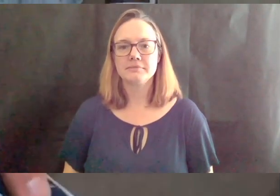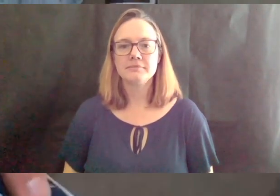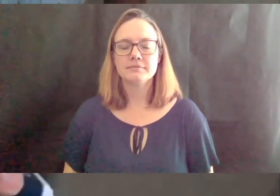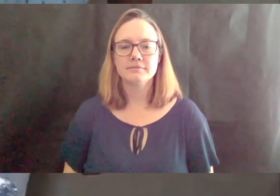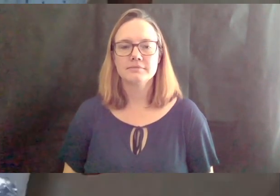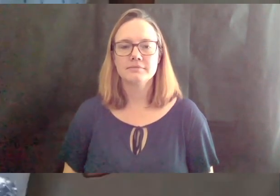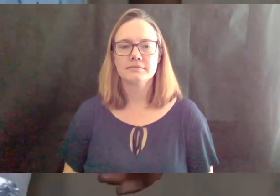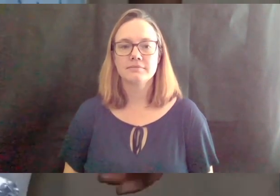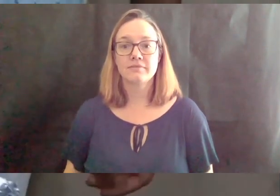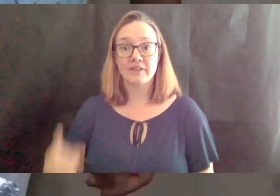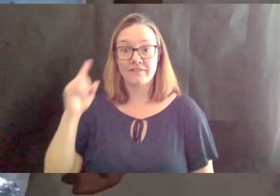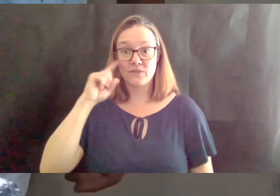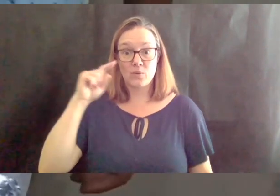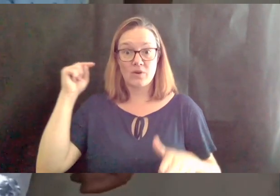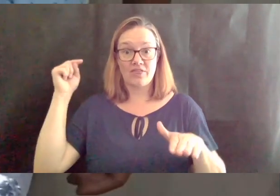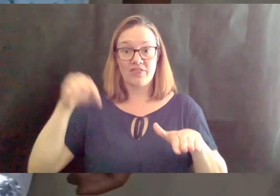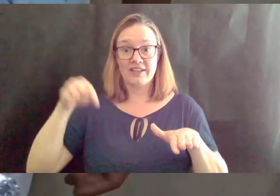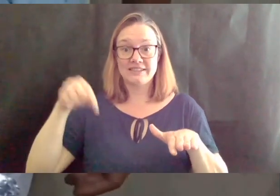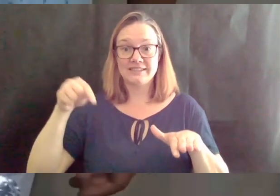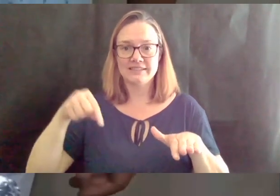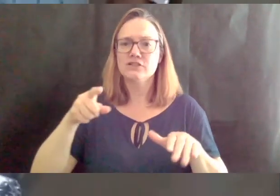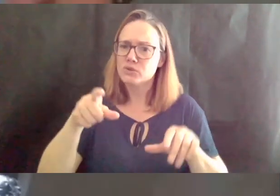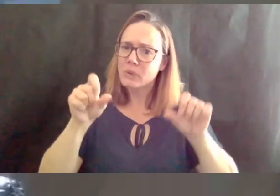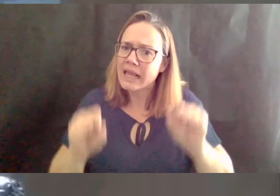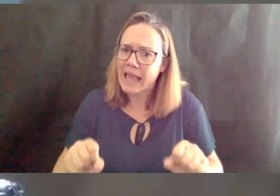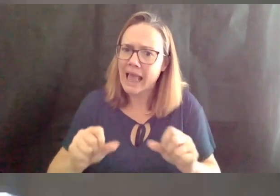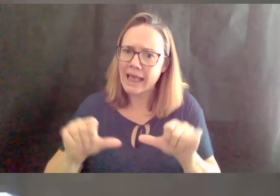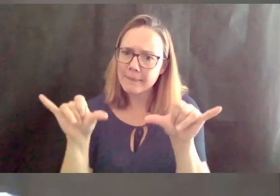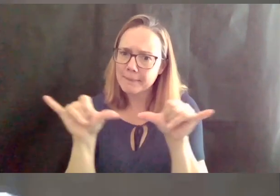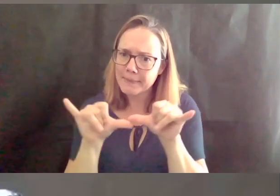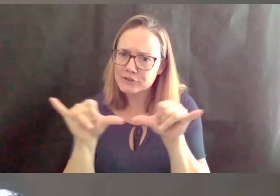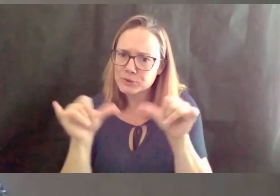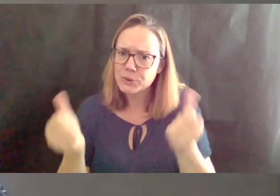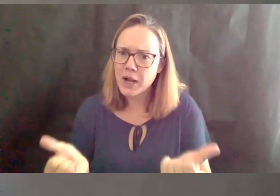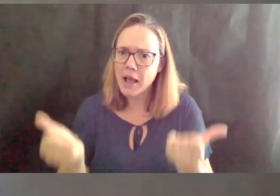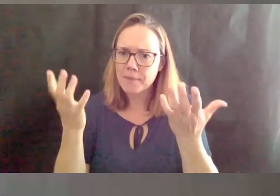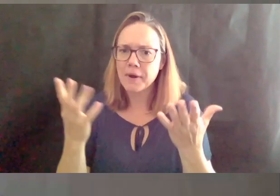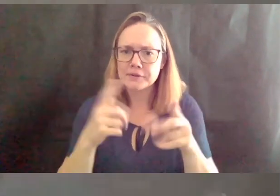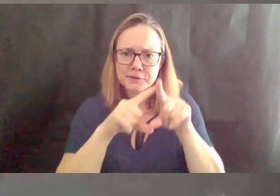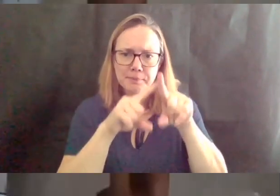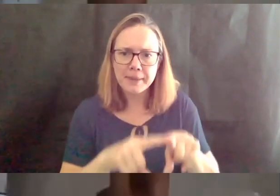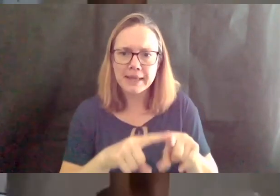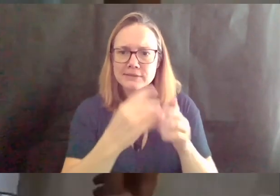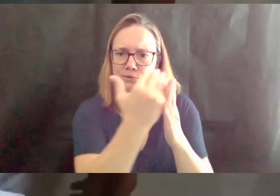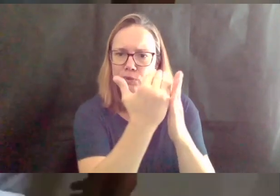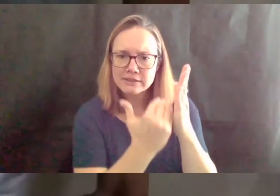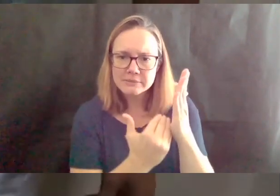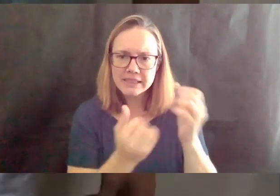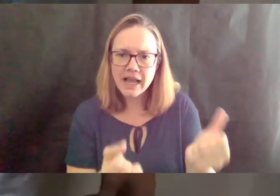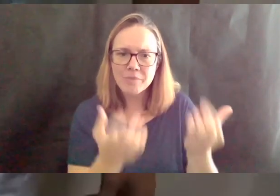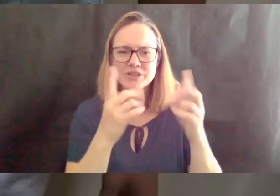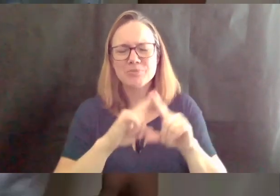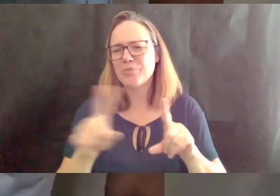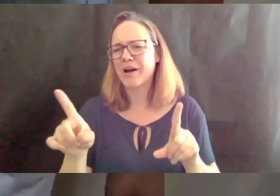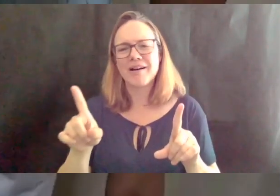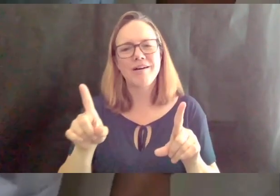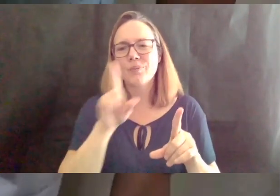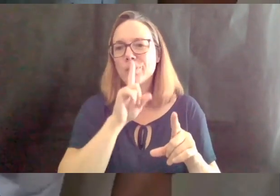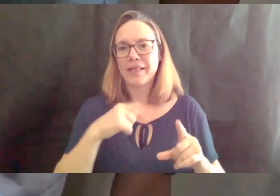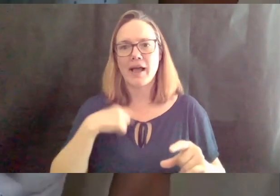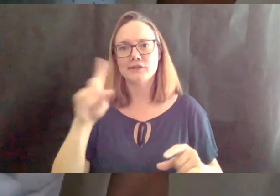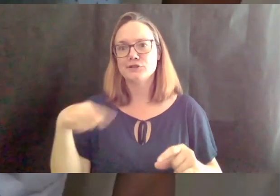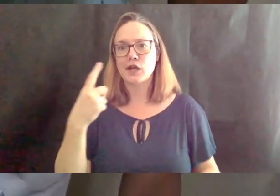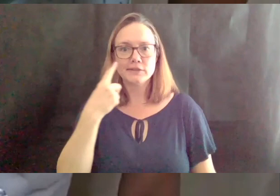And for these, I mean, you could definitely measure out the seasonings and stuff like that based off the recipe if you'd like to. Otherwise, I kind of just like to eyeball it a